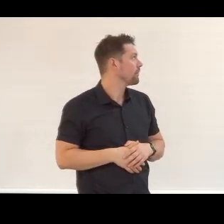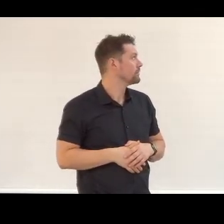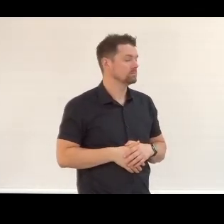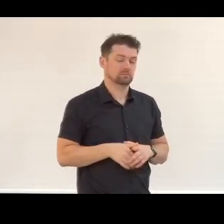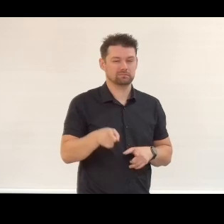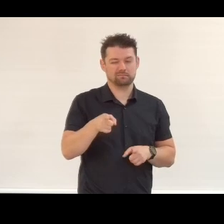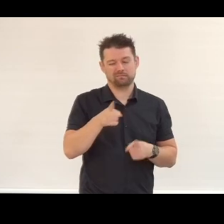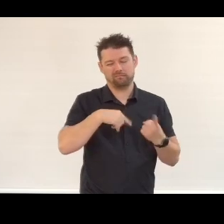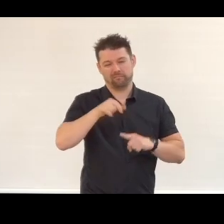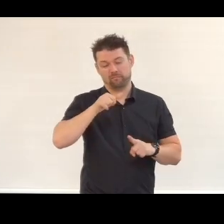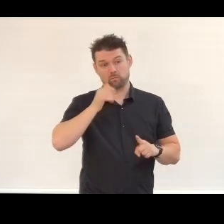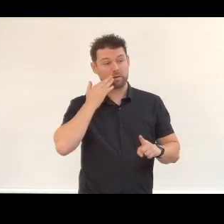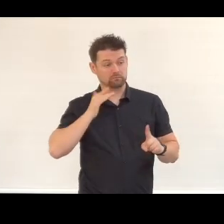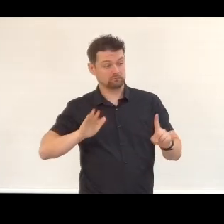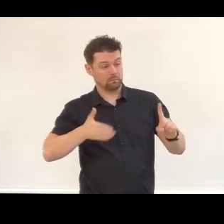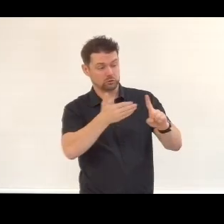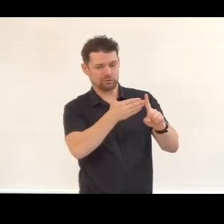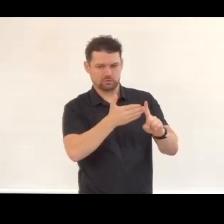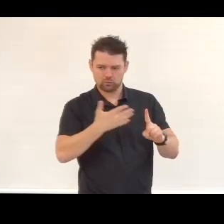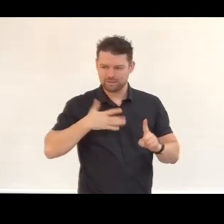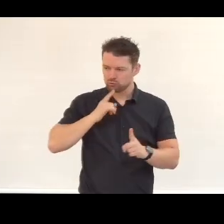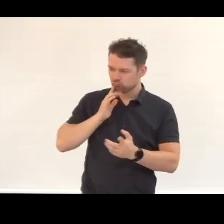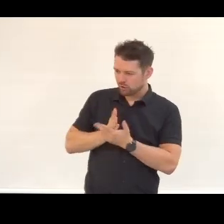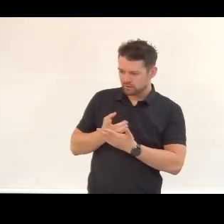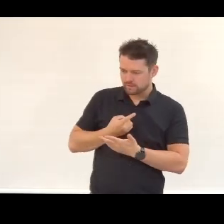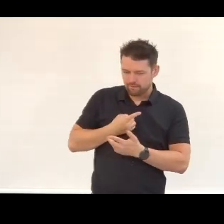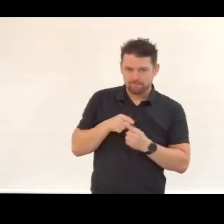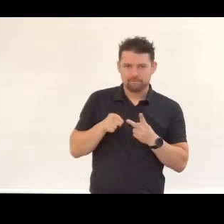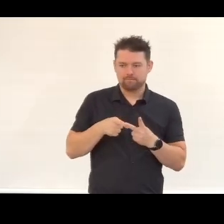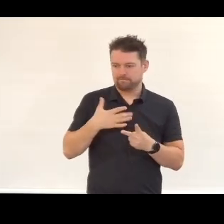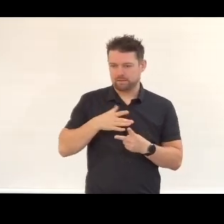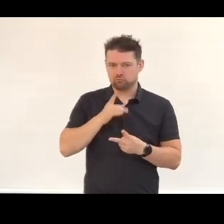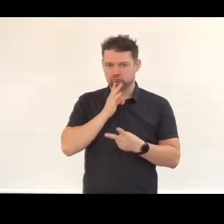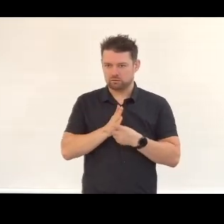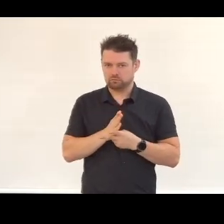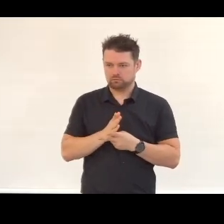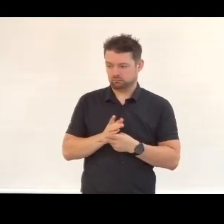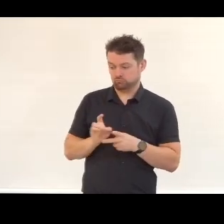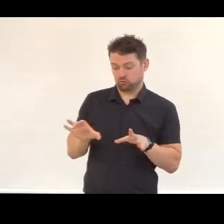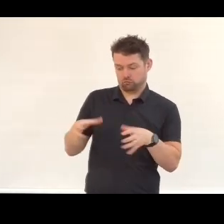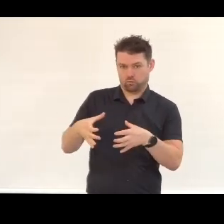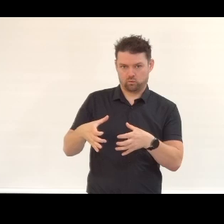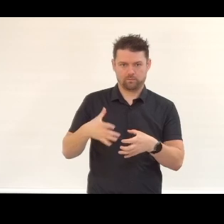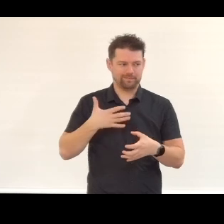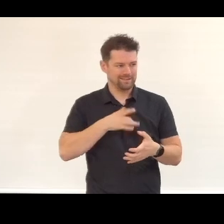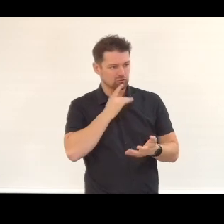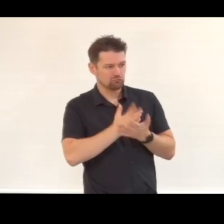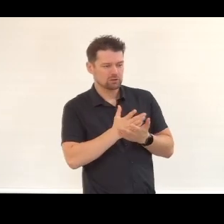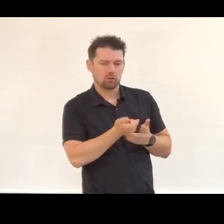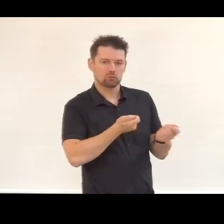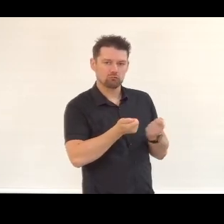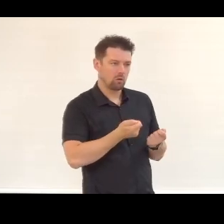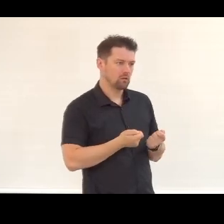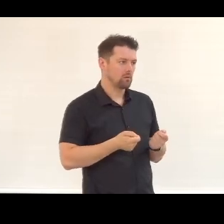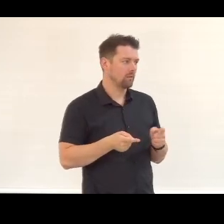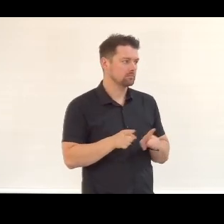if you go on a mission. So you need to trust your crew, you need to trust yourself, you need to trust mission control, but you also need to trust the volcano,